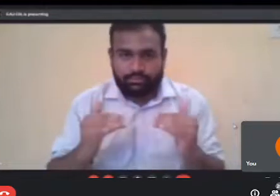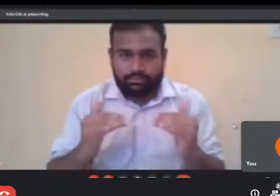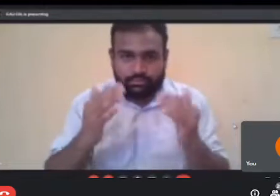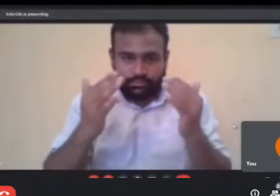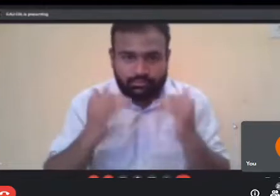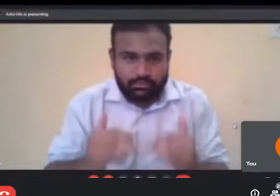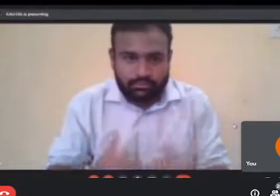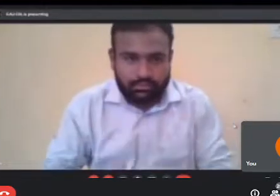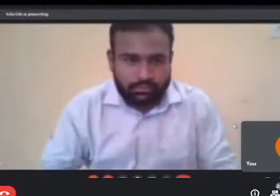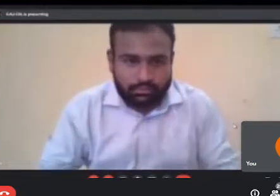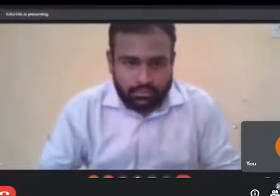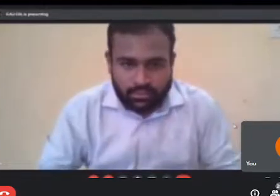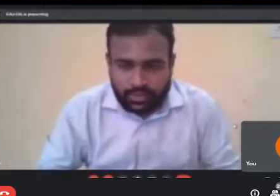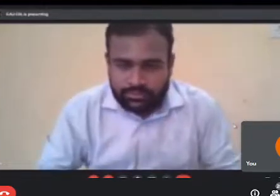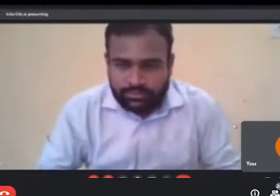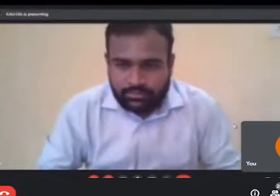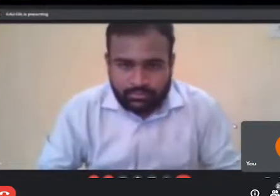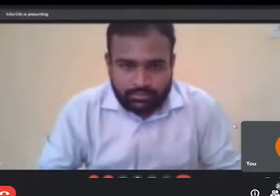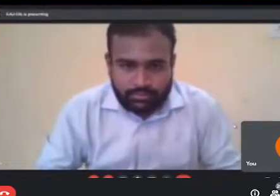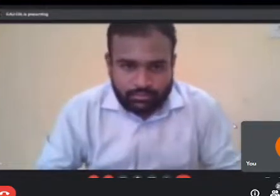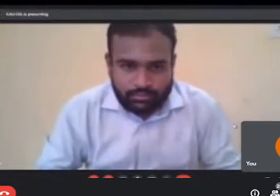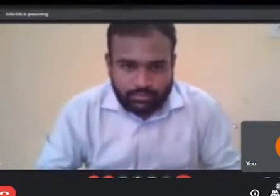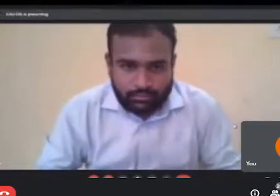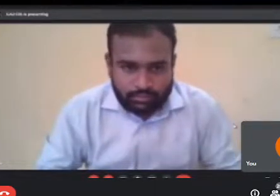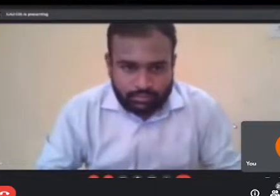nice. Next slide.